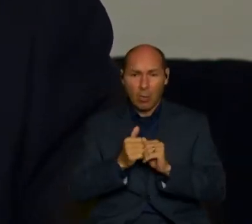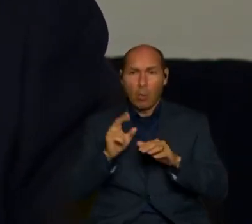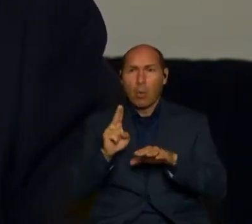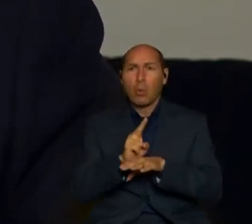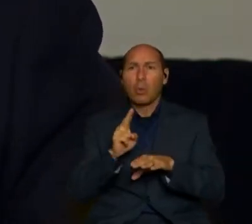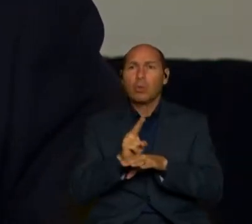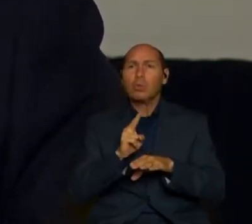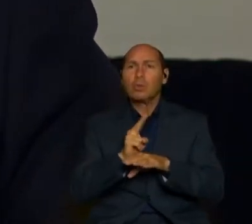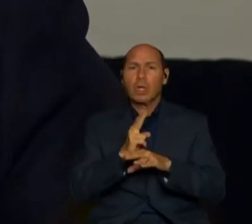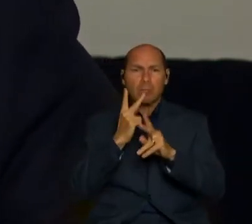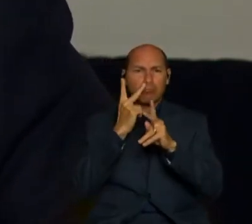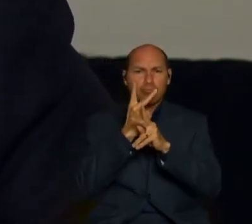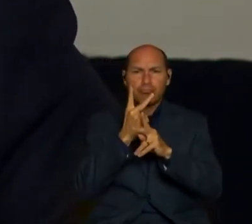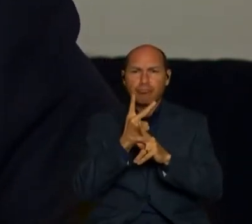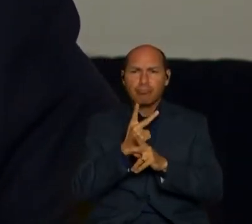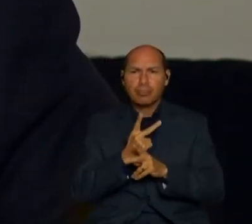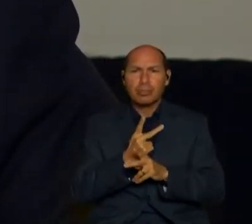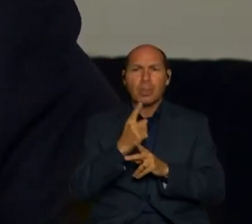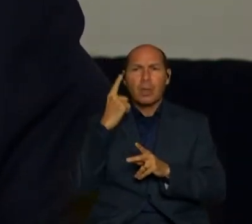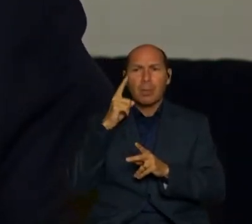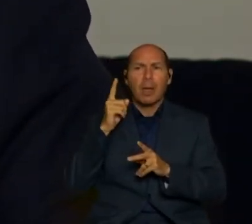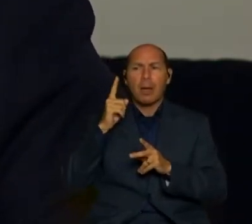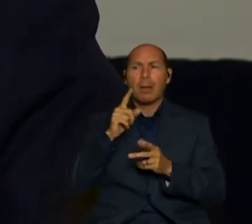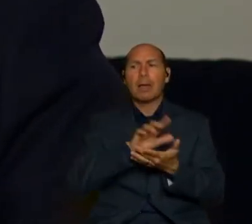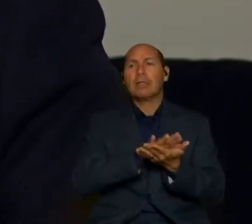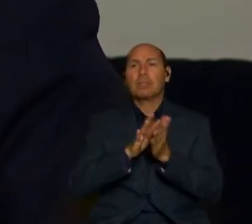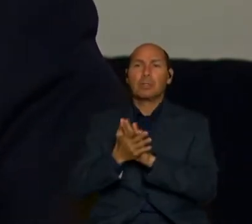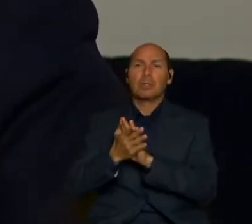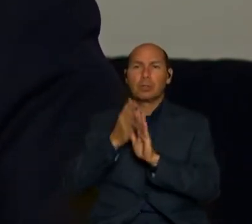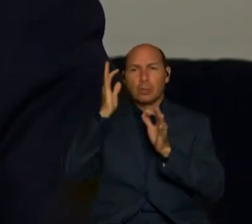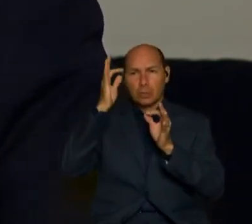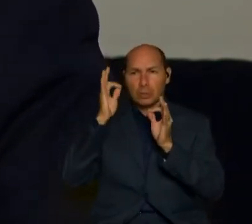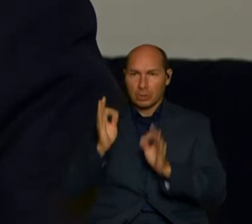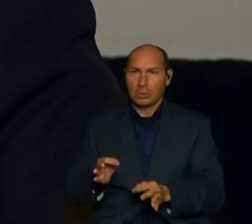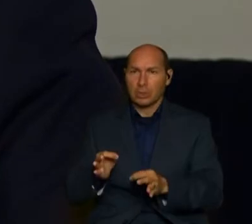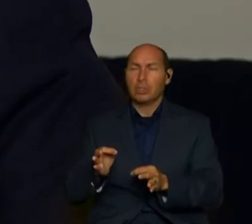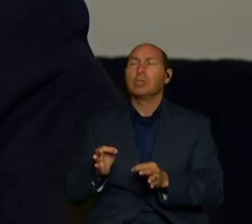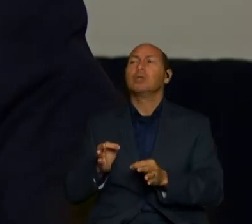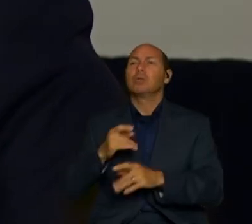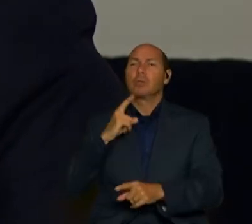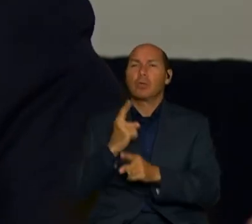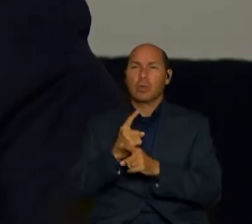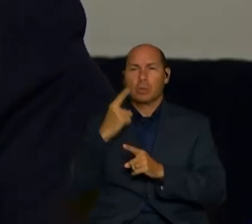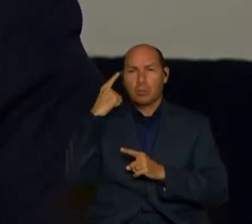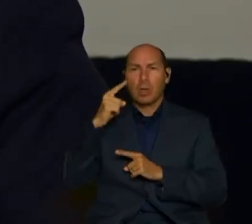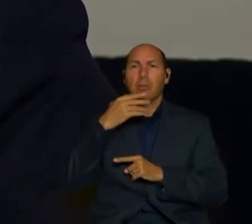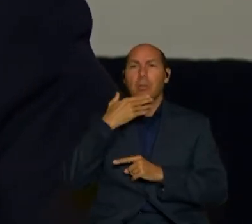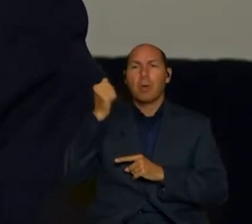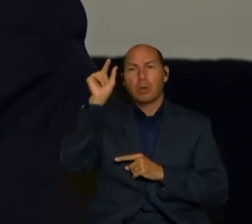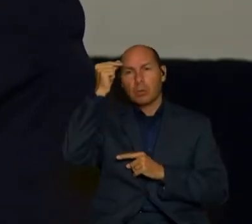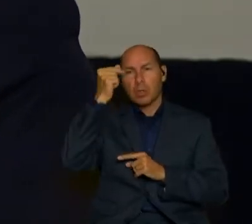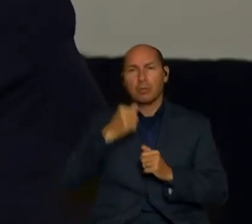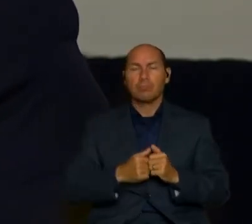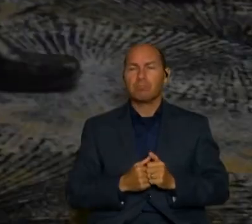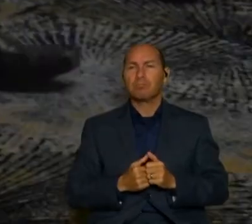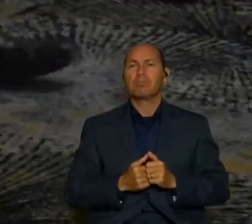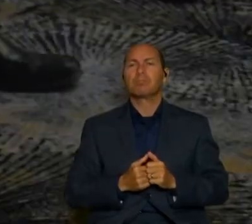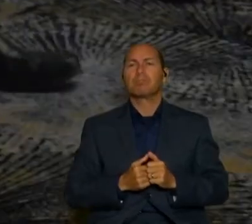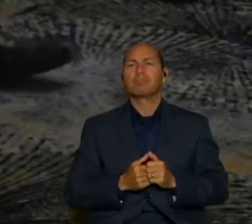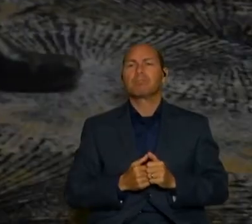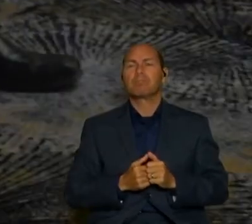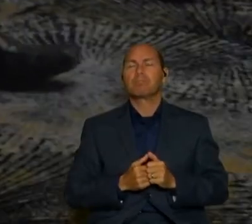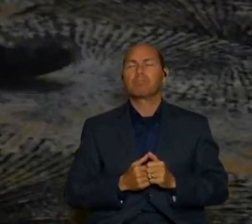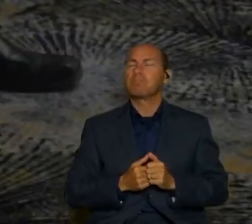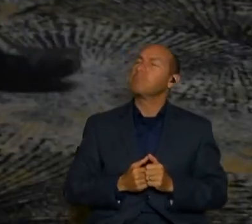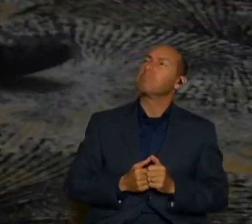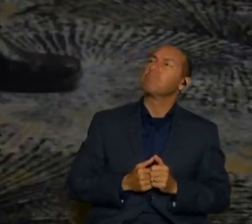bring those decisions and that information into a better government. So that's why it's critical. So I obviously, in order to